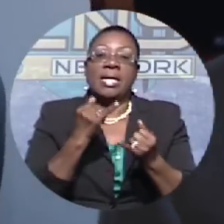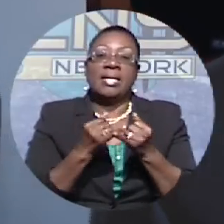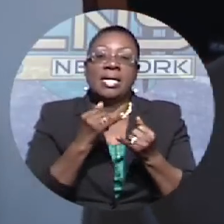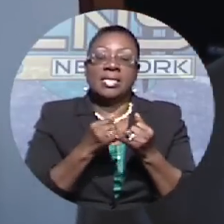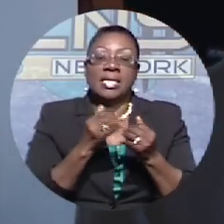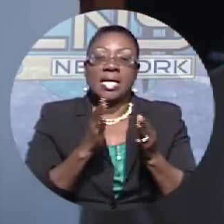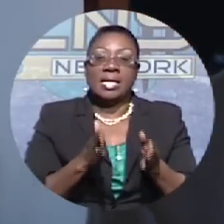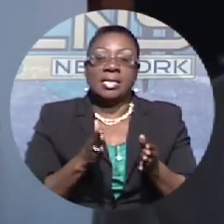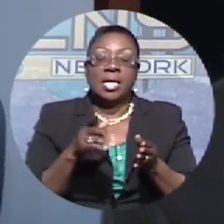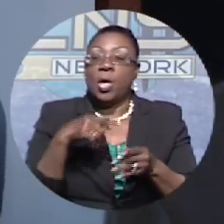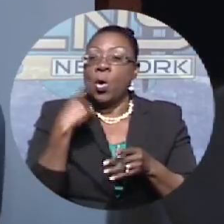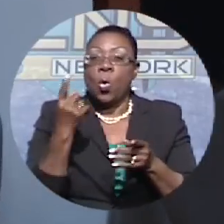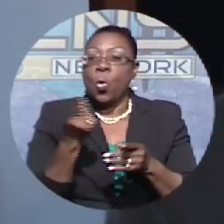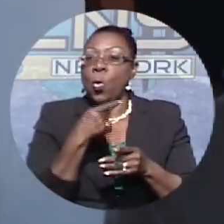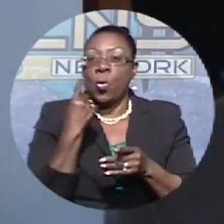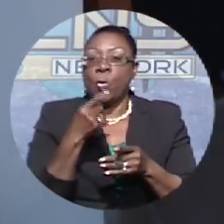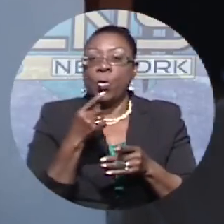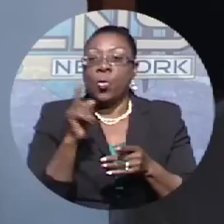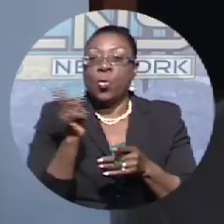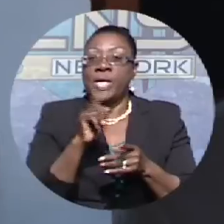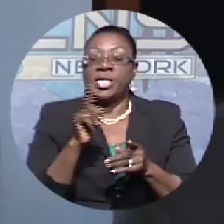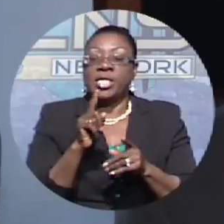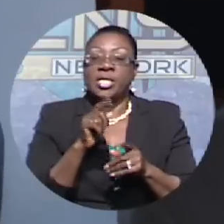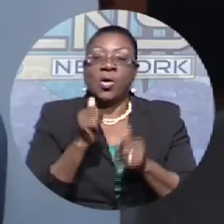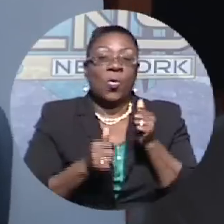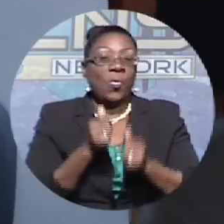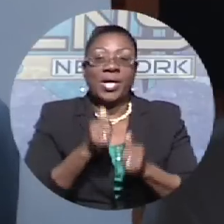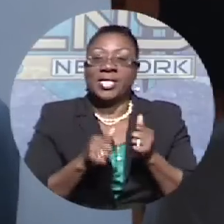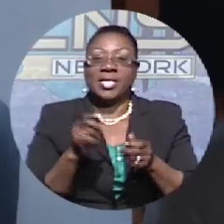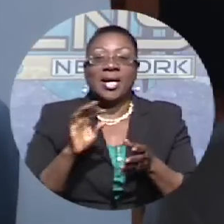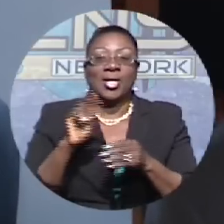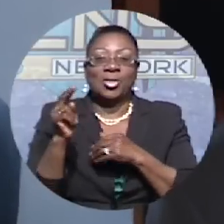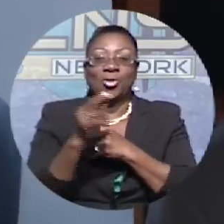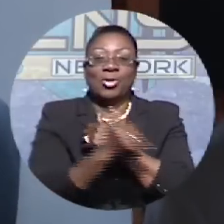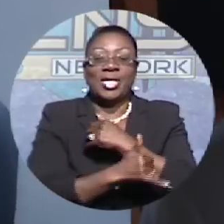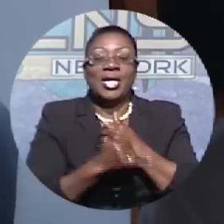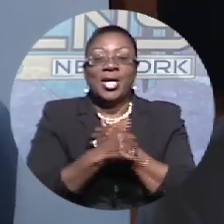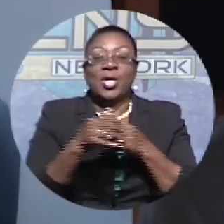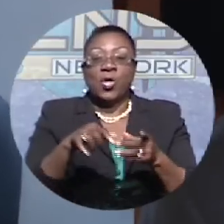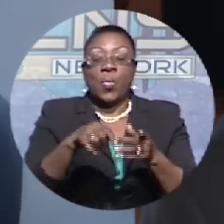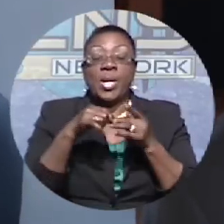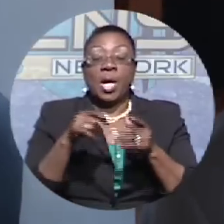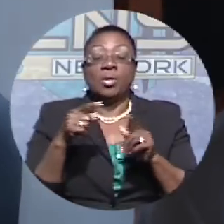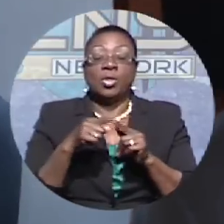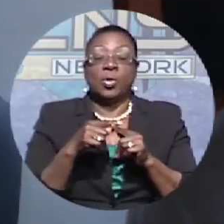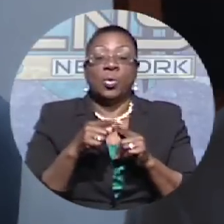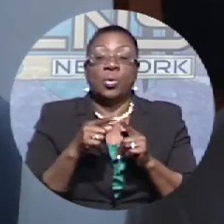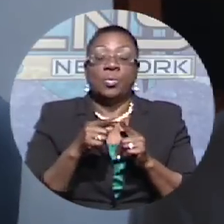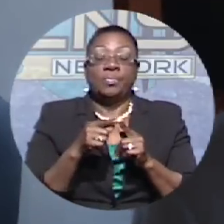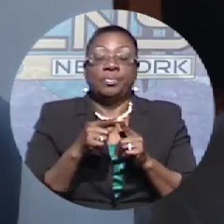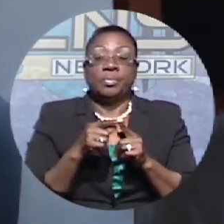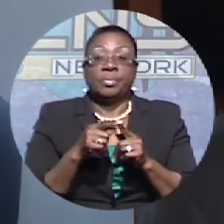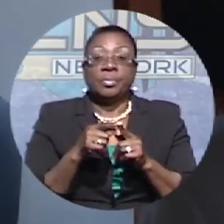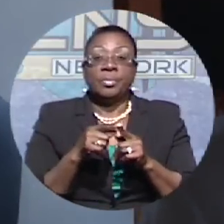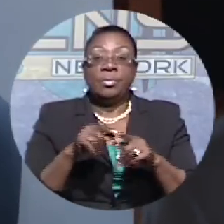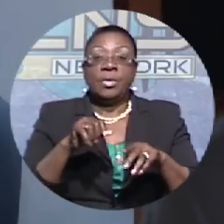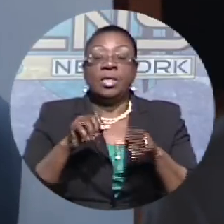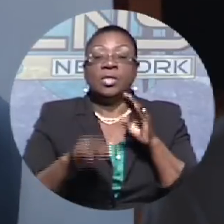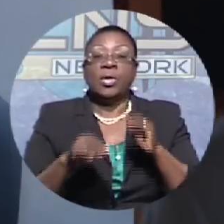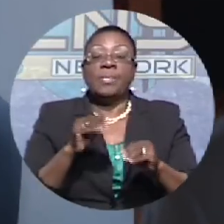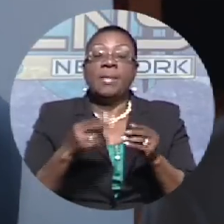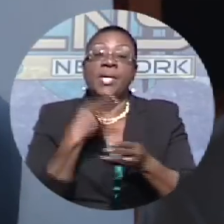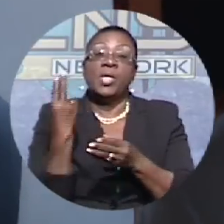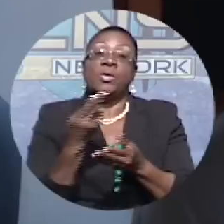their nationality? Constitution is silent on that, and we believe that it might be useful for the Constitution to organize